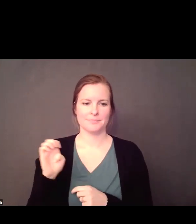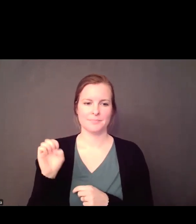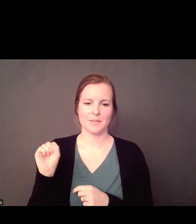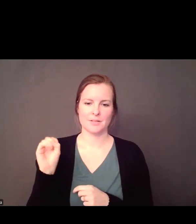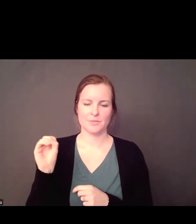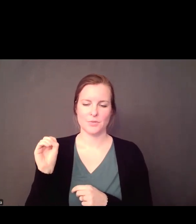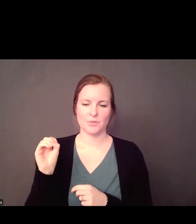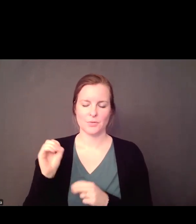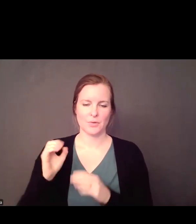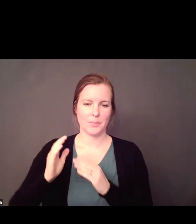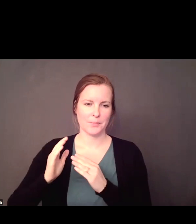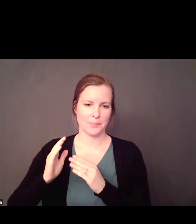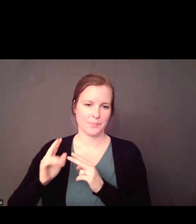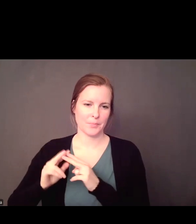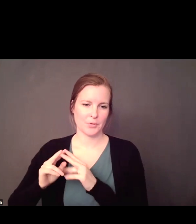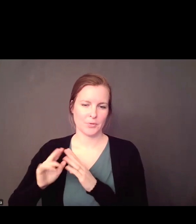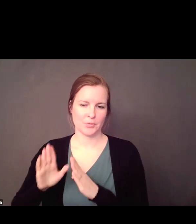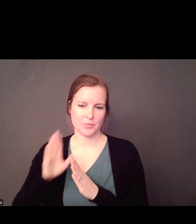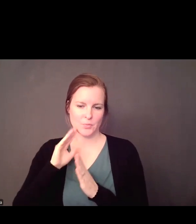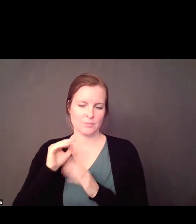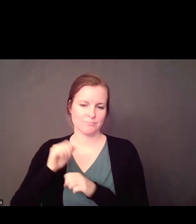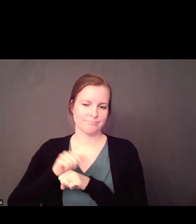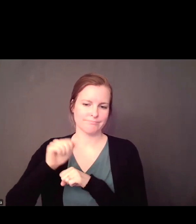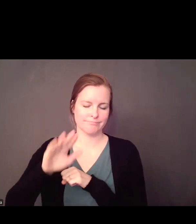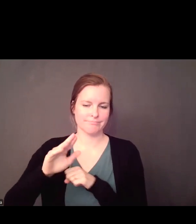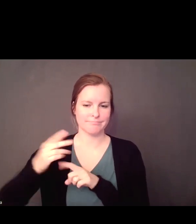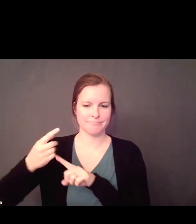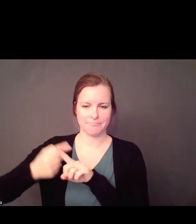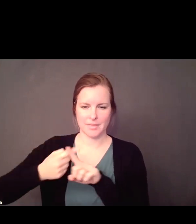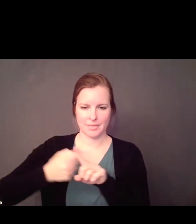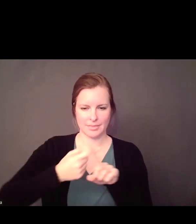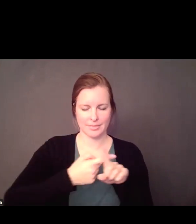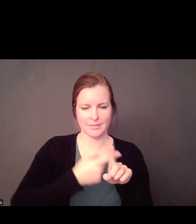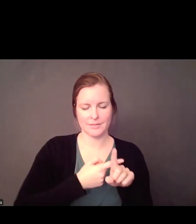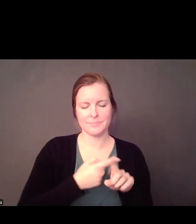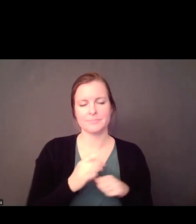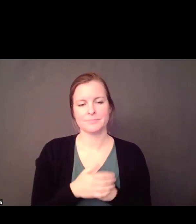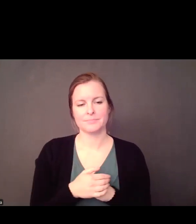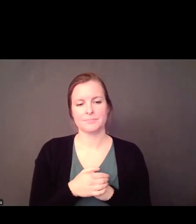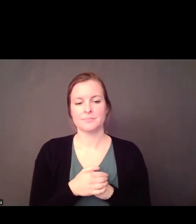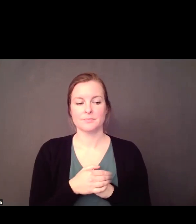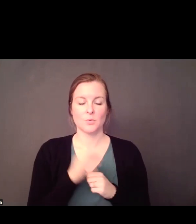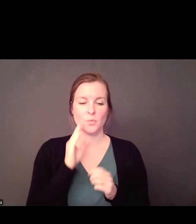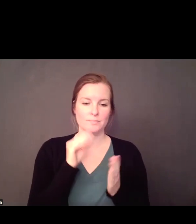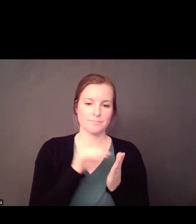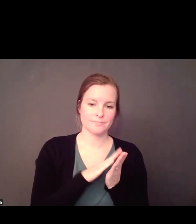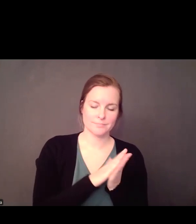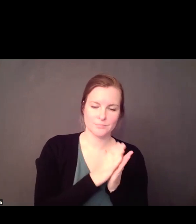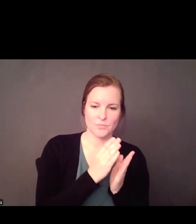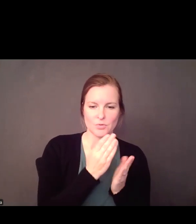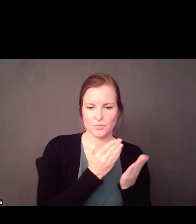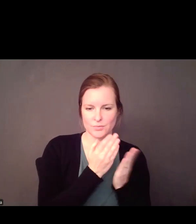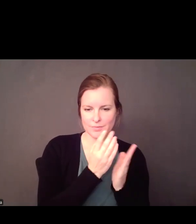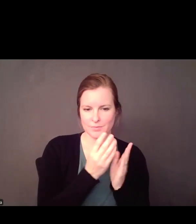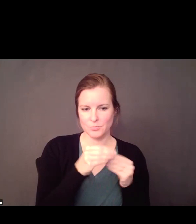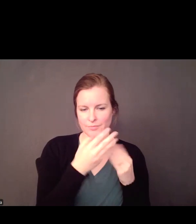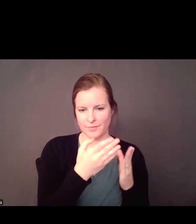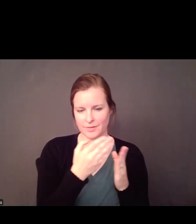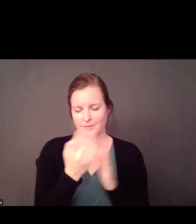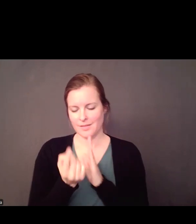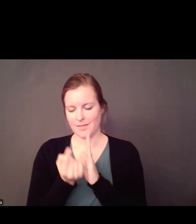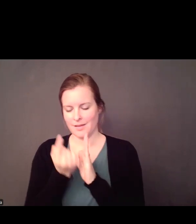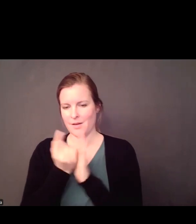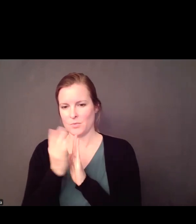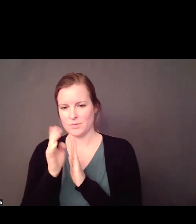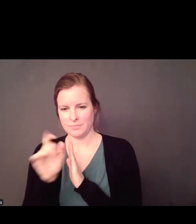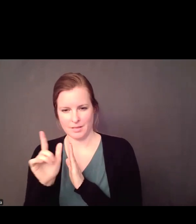monthly basis to document the services provided and the hours billed. Right. And so you see